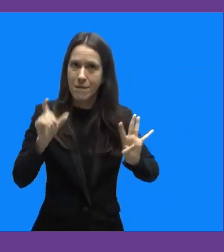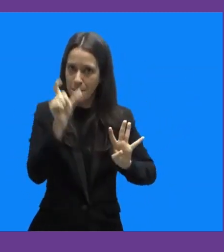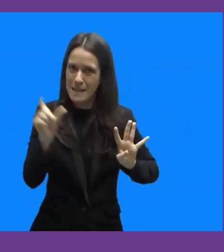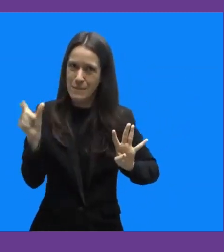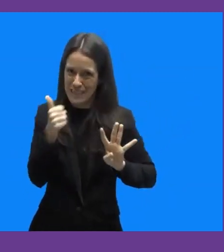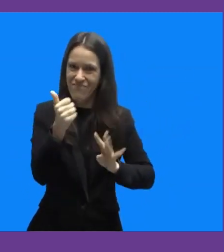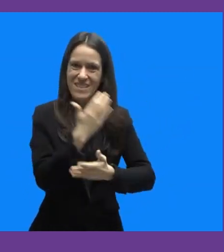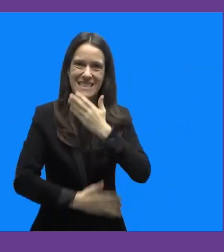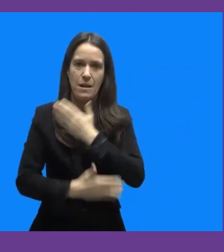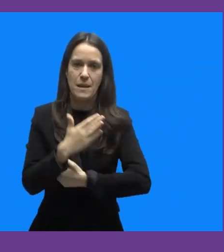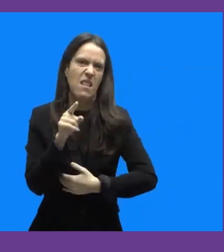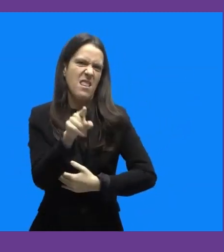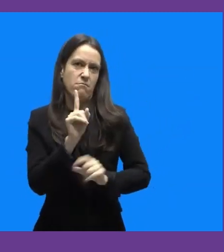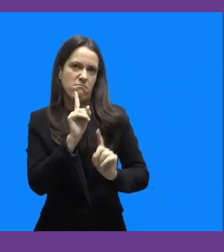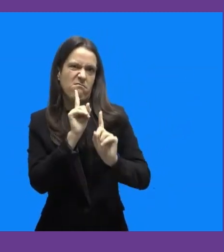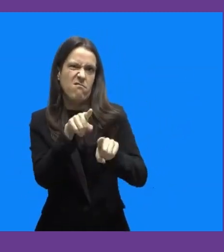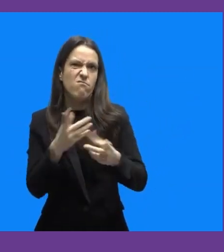So I think that was